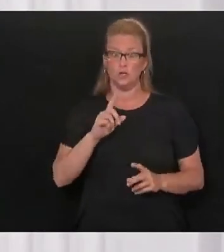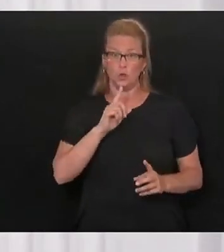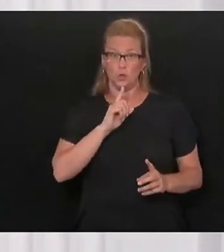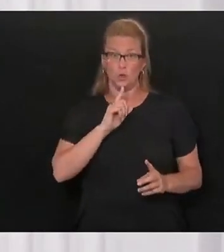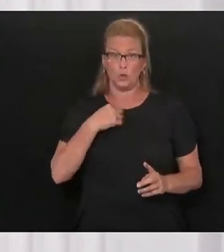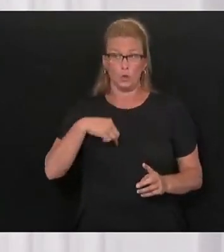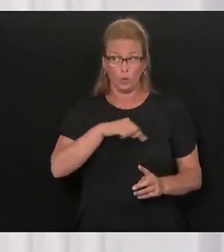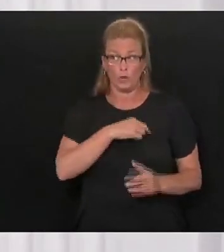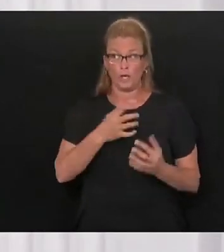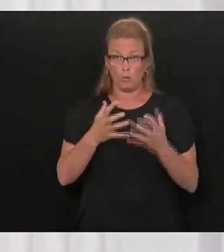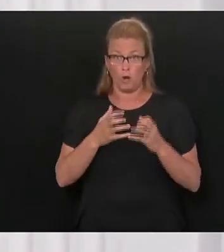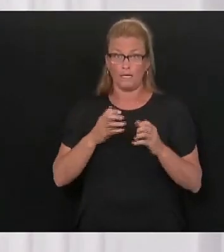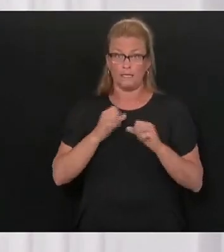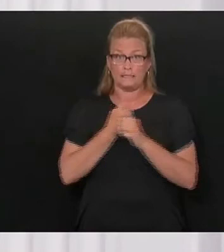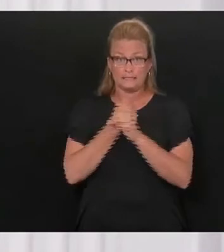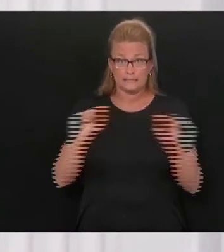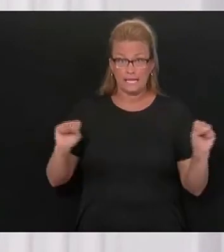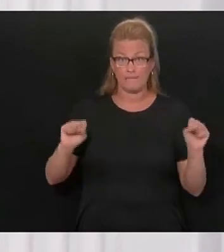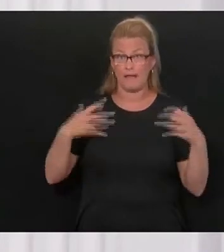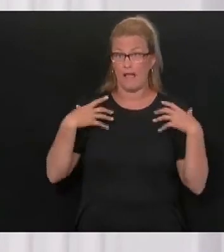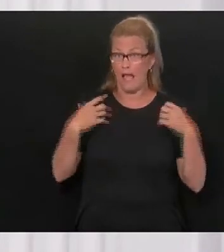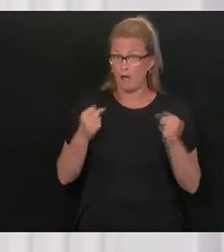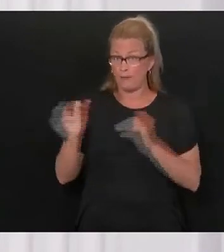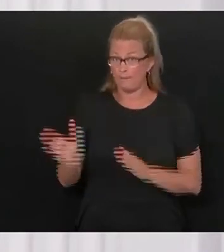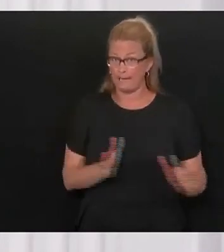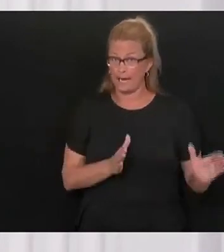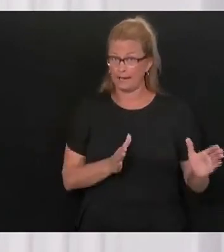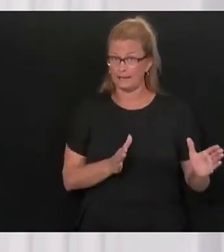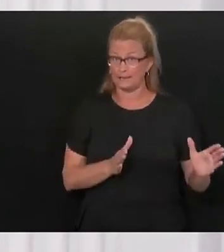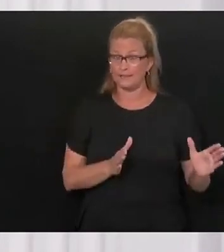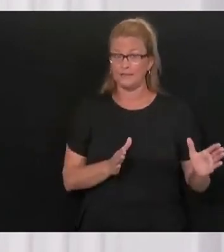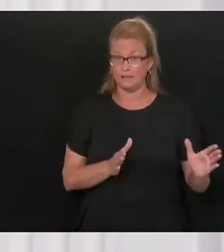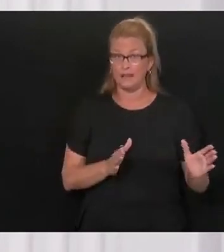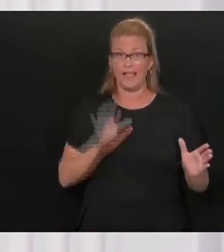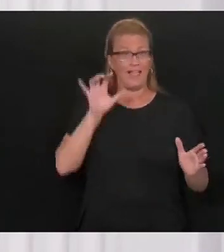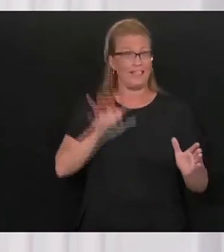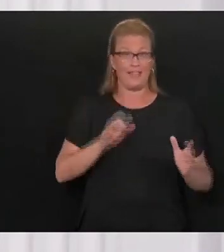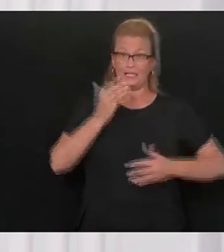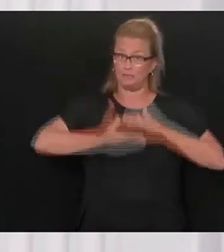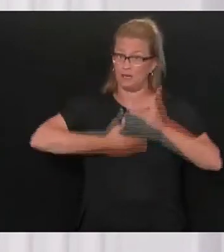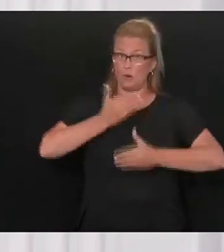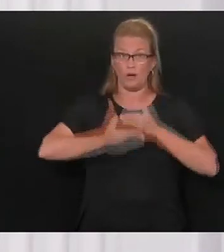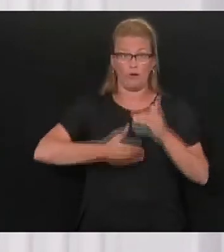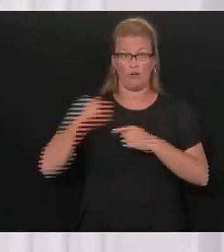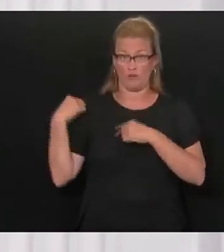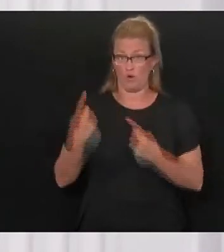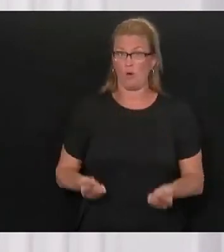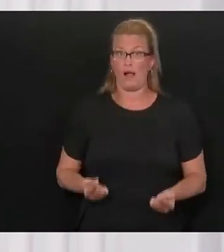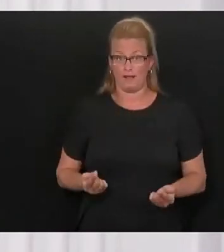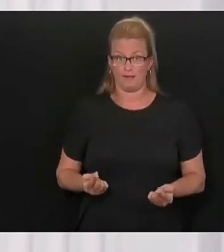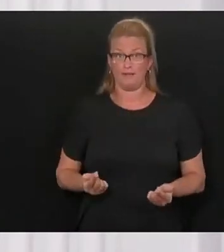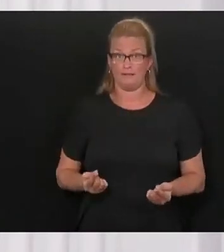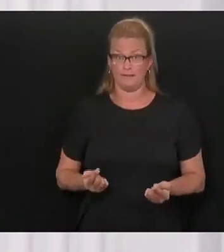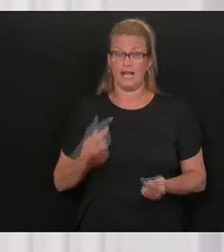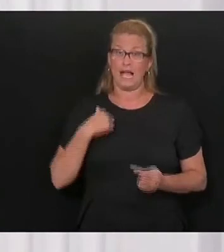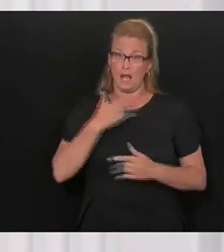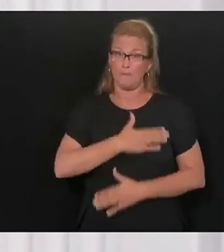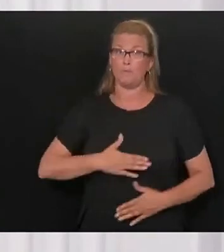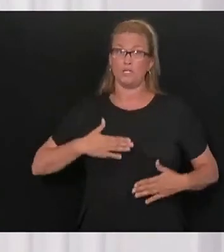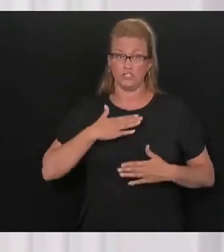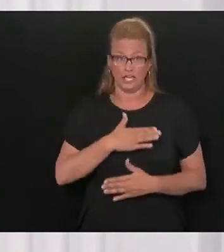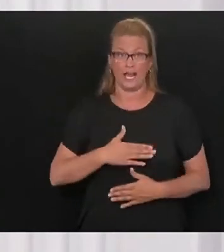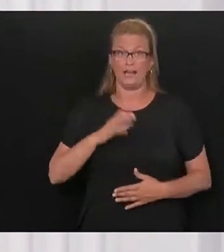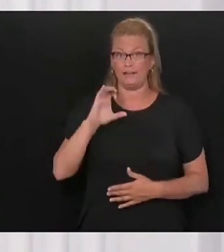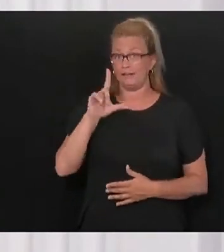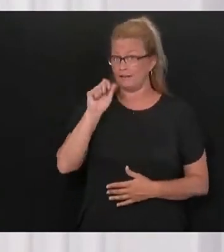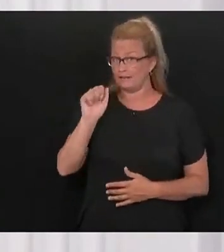be healthy and safe. So a plan to make it healthy and safe has been in the works for quite some time. I do appreciate, again, Clay Marsh